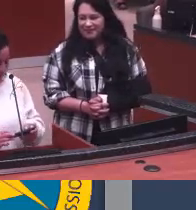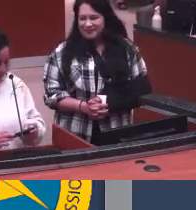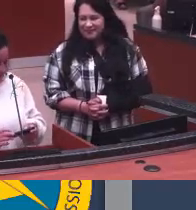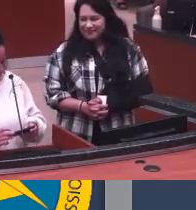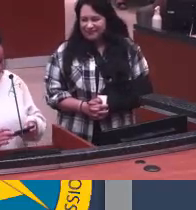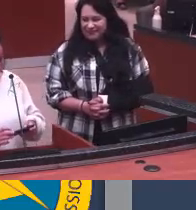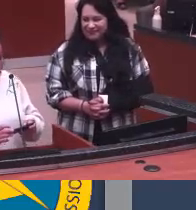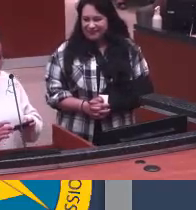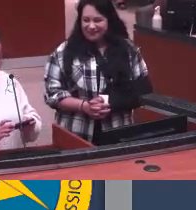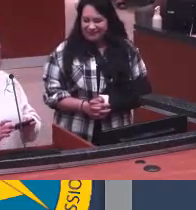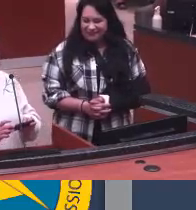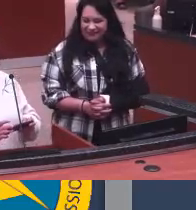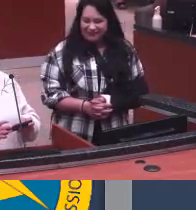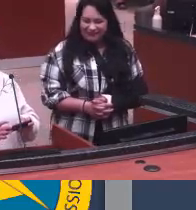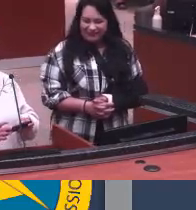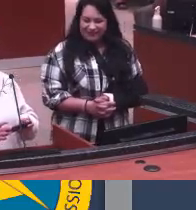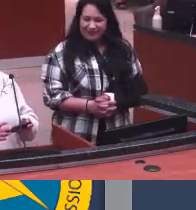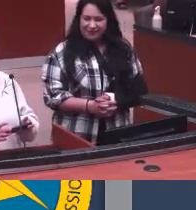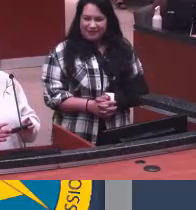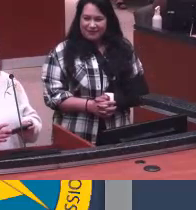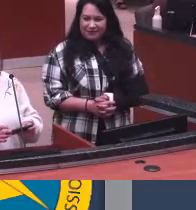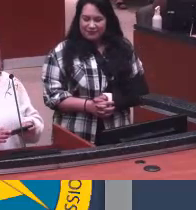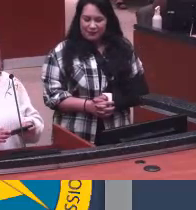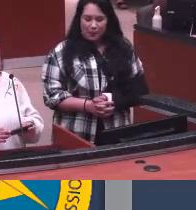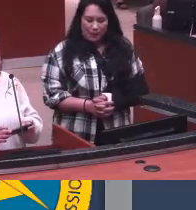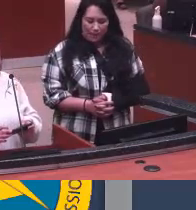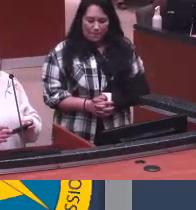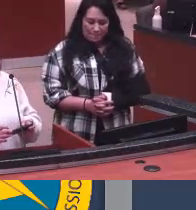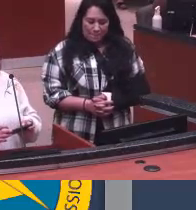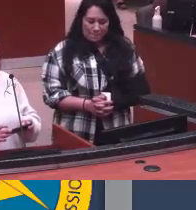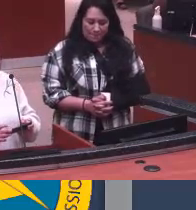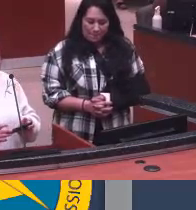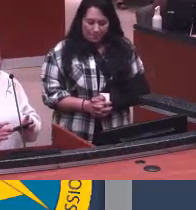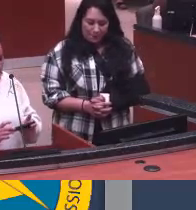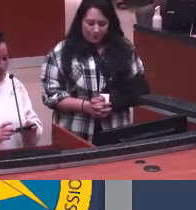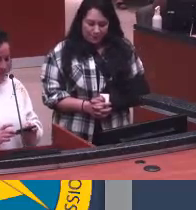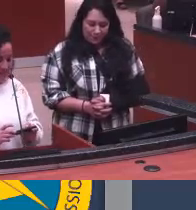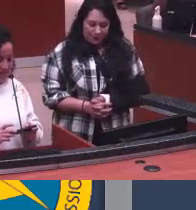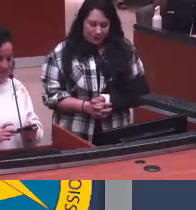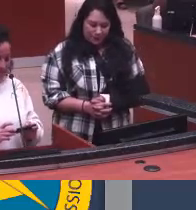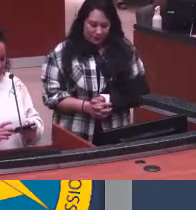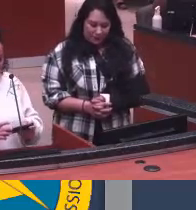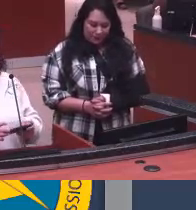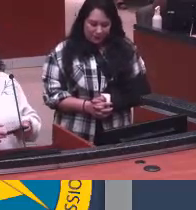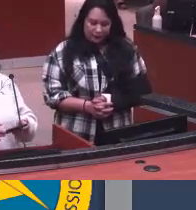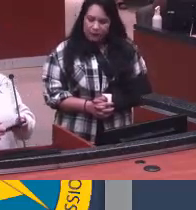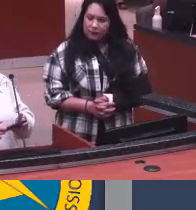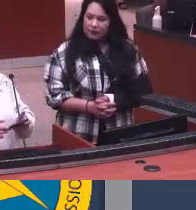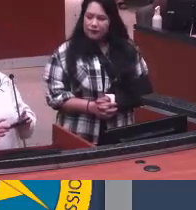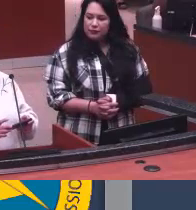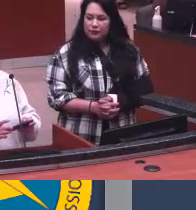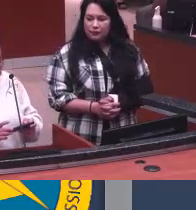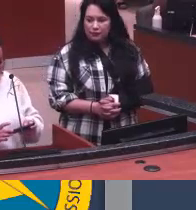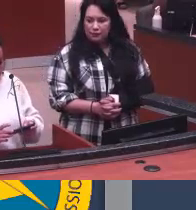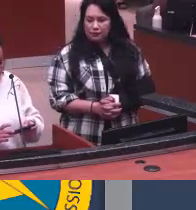since then. Throughout 2023, committee members have worked with interagency staff on initiatives such as identifying